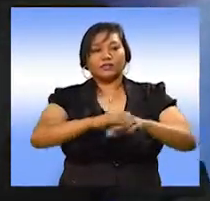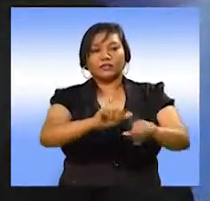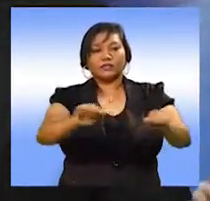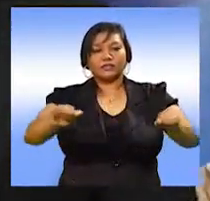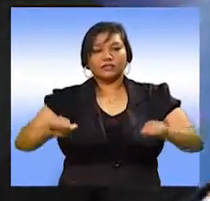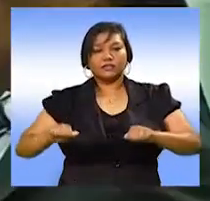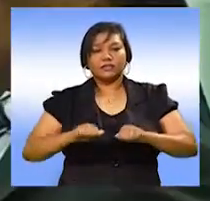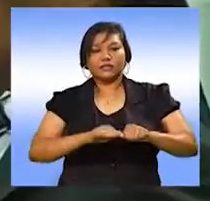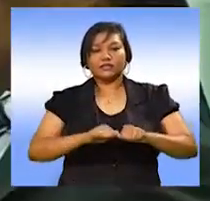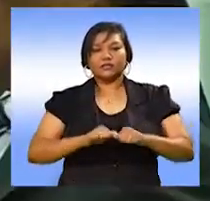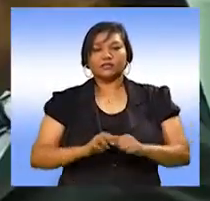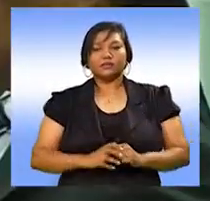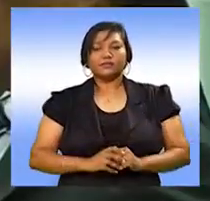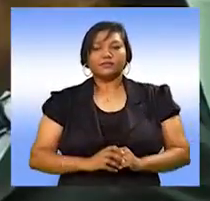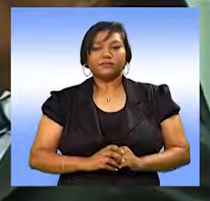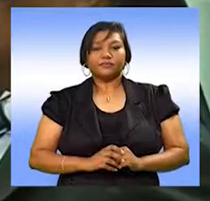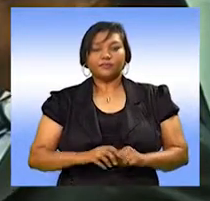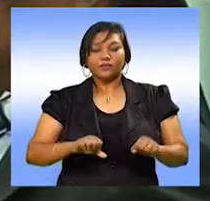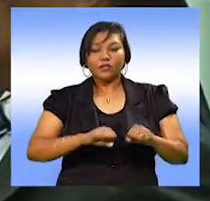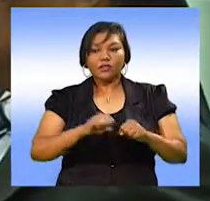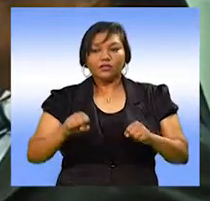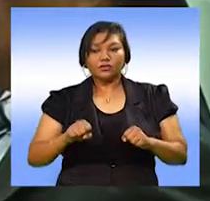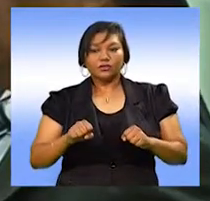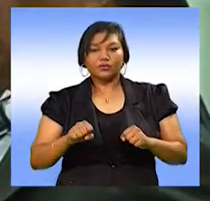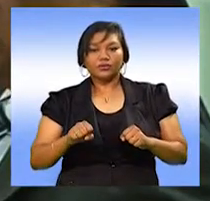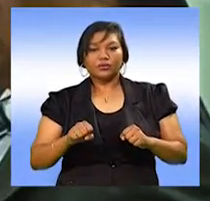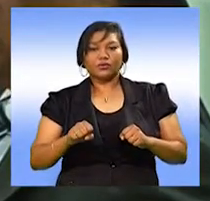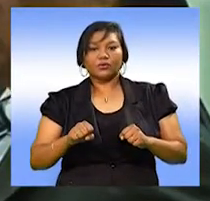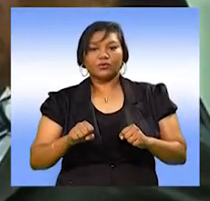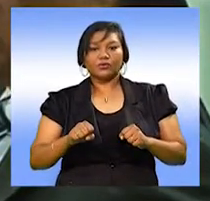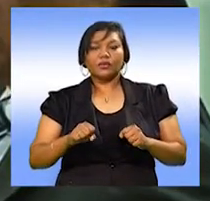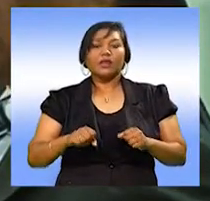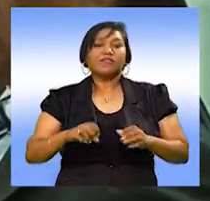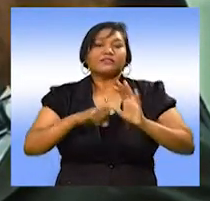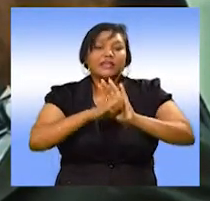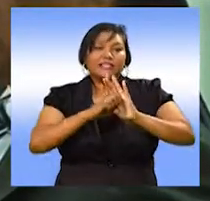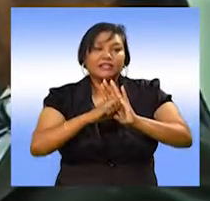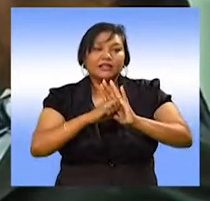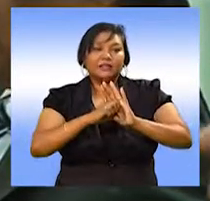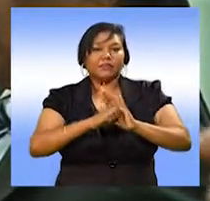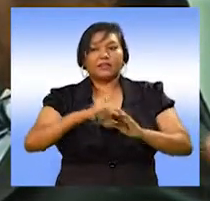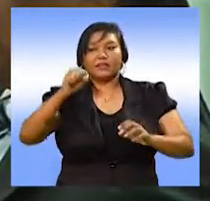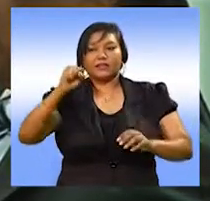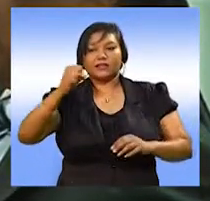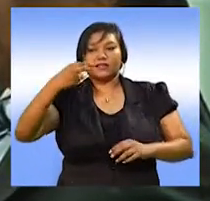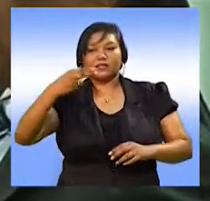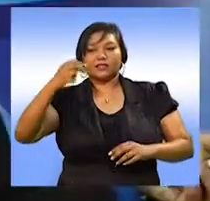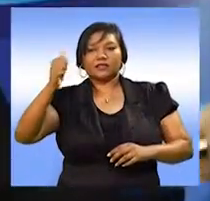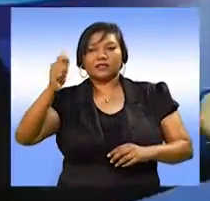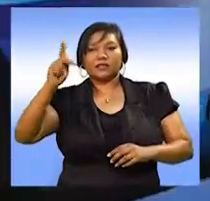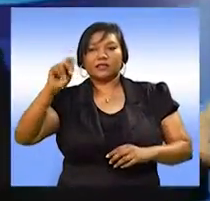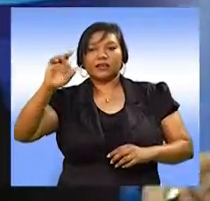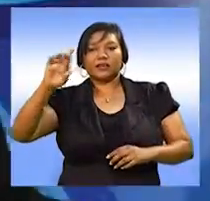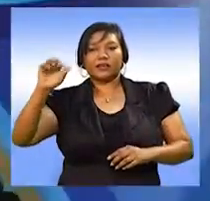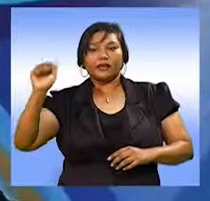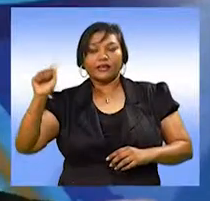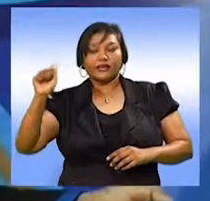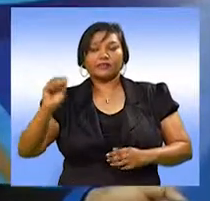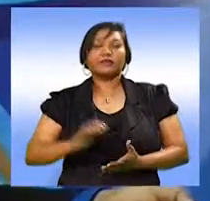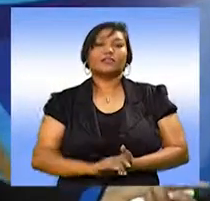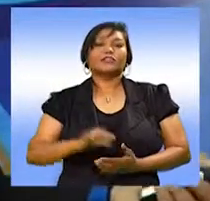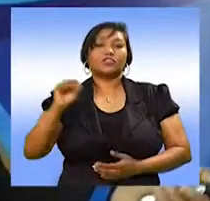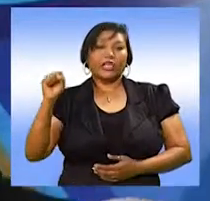card rights. All right, so I have, unfortunately, I have the light here, but I have a really nice picture of Shakira performing, if you could see in the